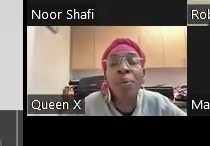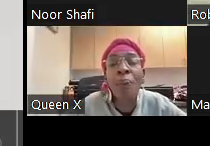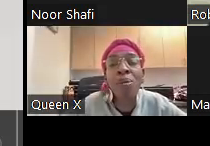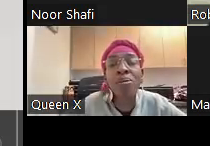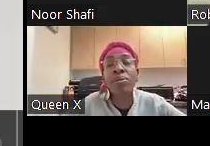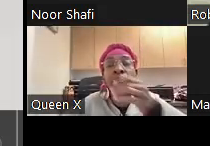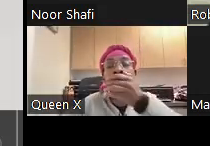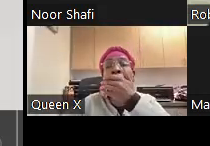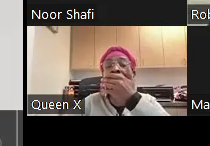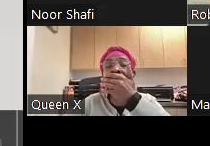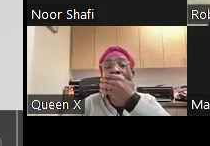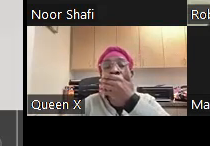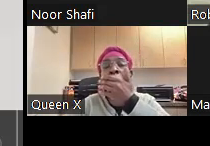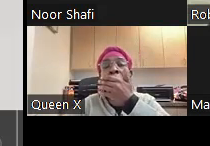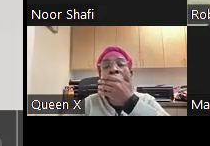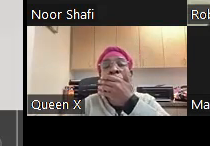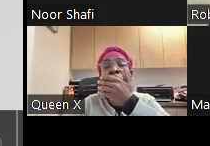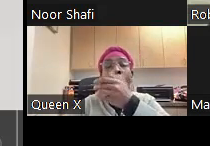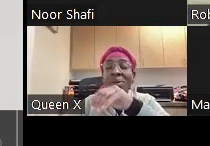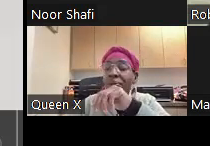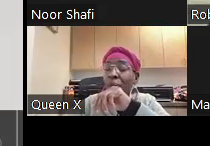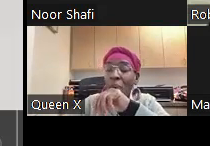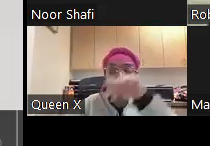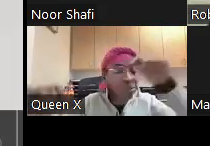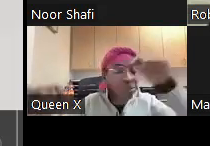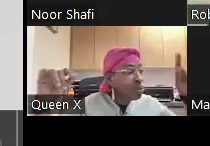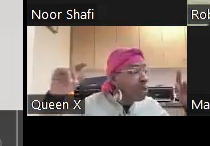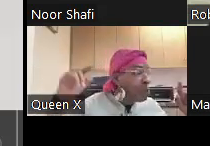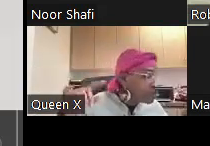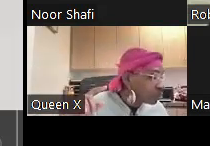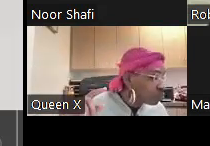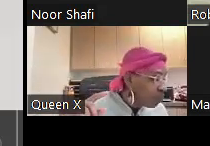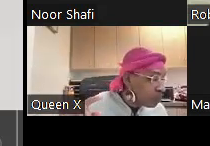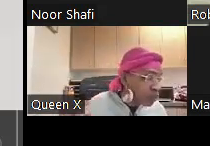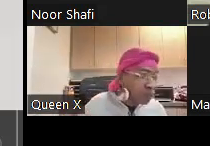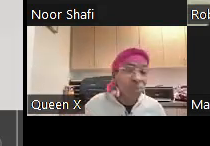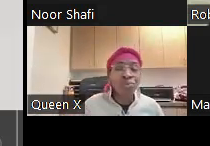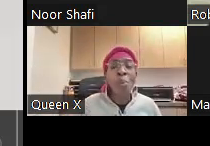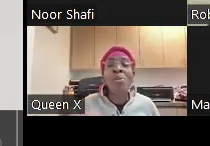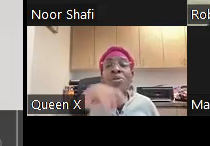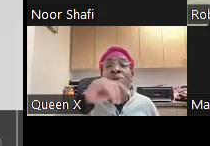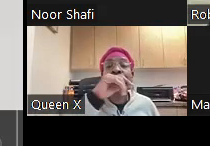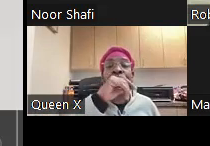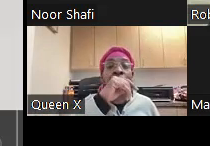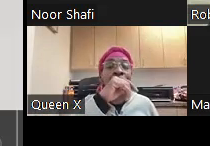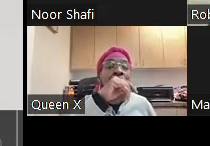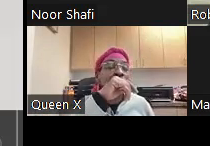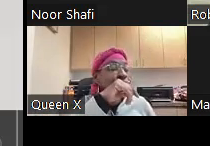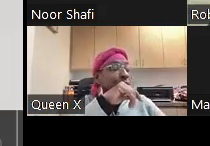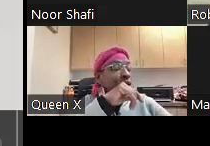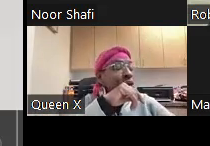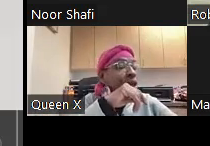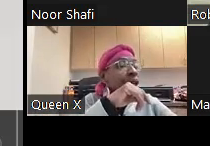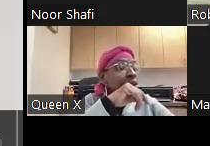I just want to reiterate that truth and own our wrongs, and that includes us council members as